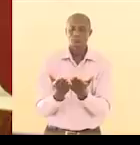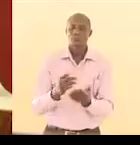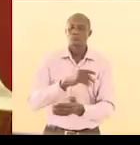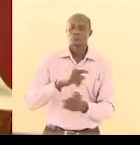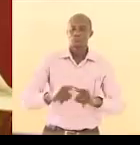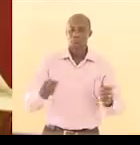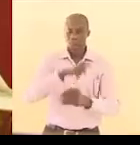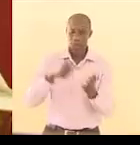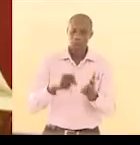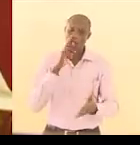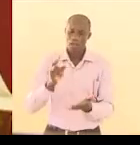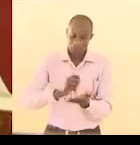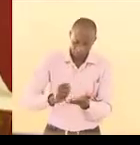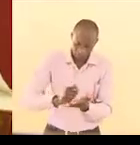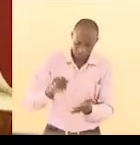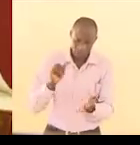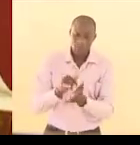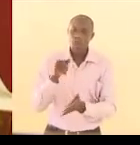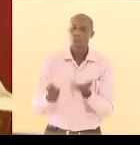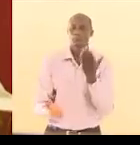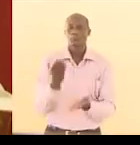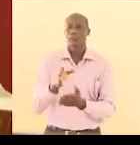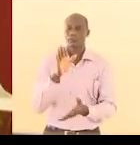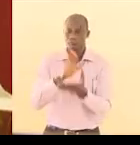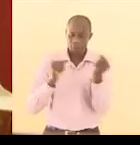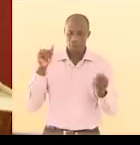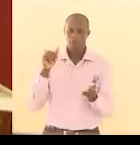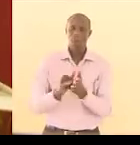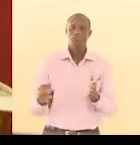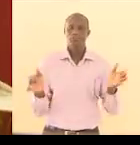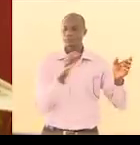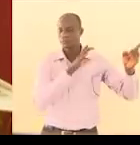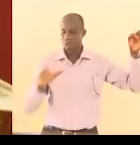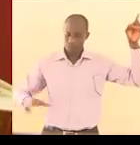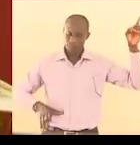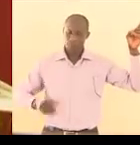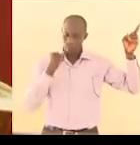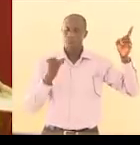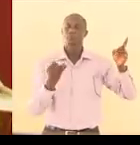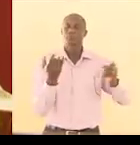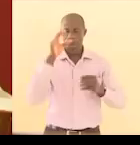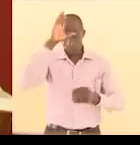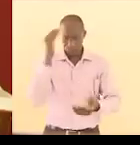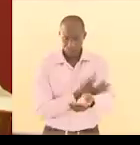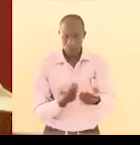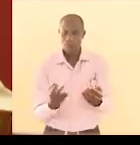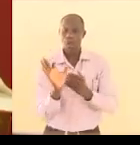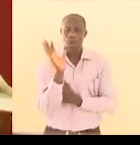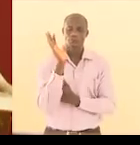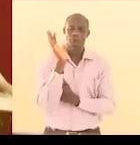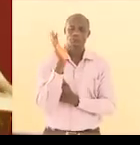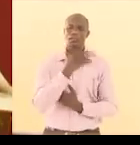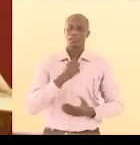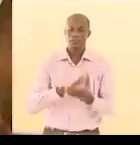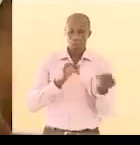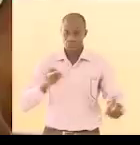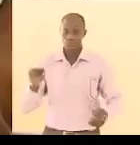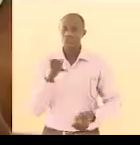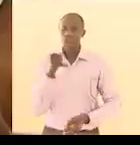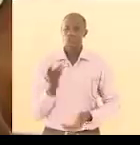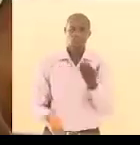book. But these are written that you may believe that Jesus is the Christ, the Son of God, and that